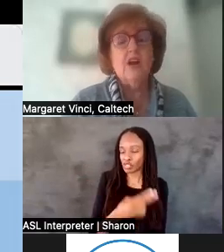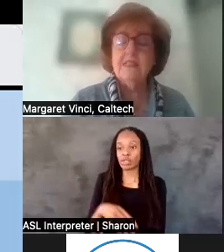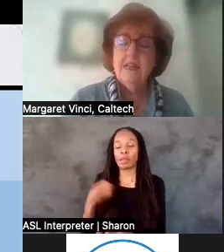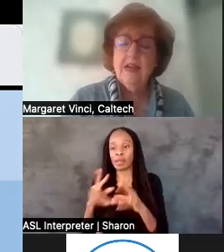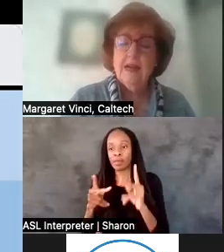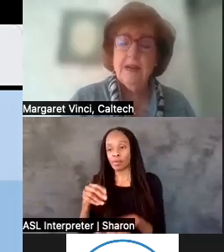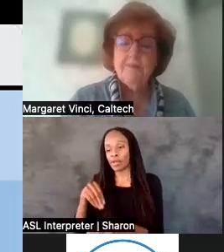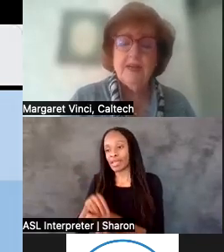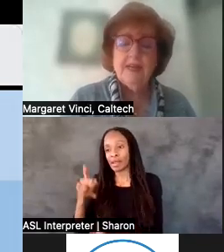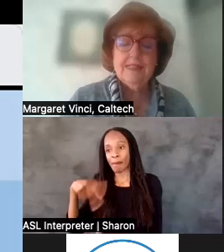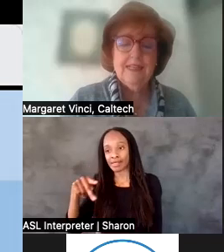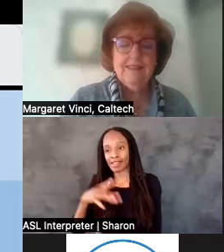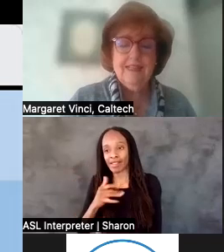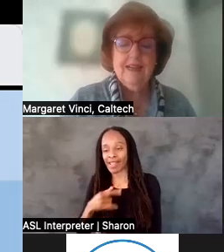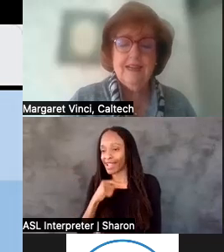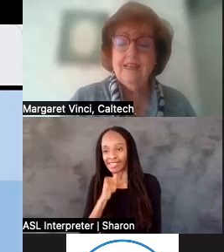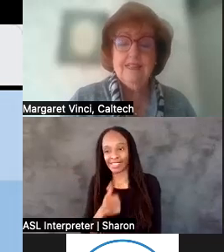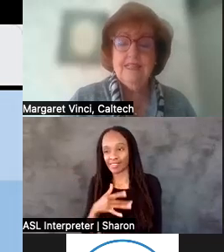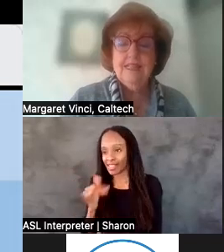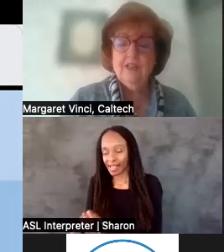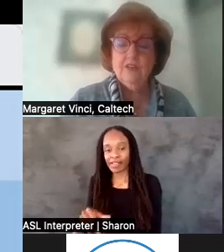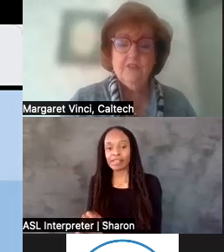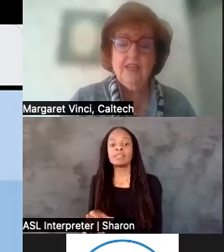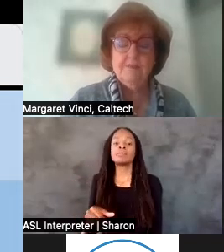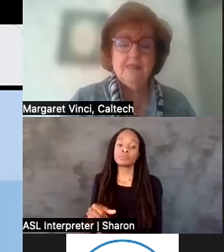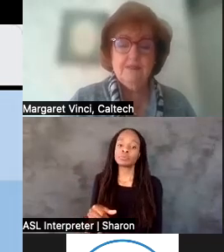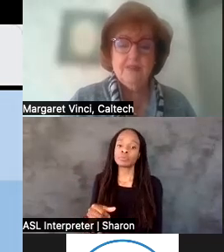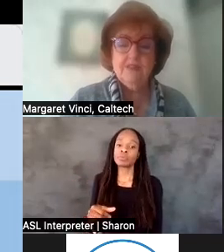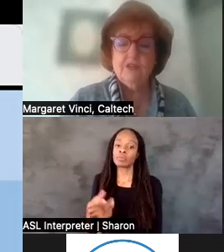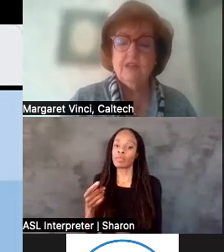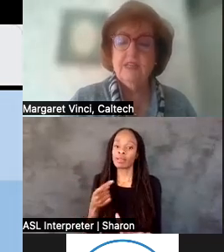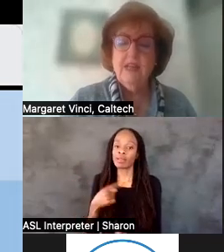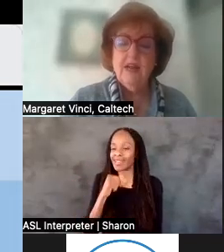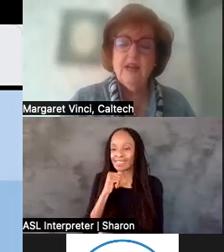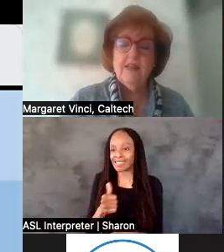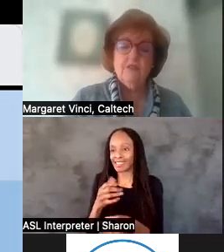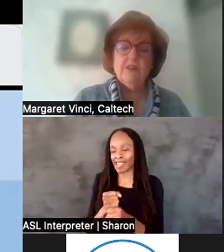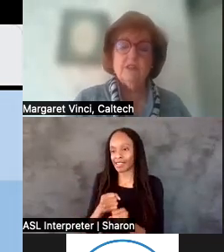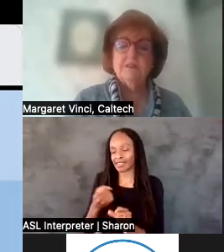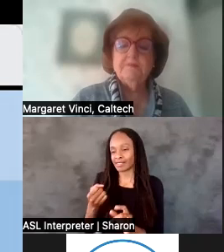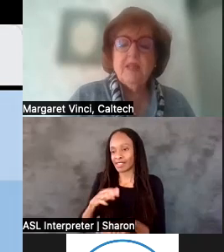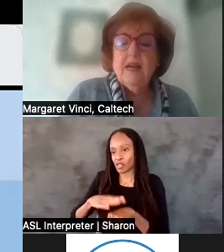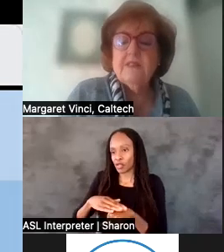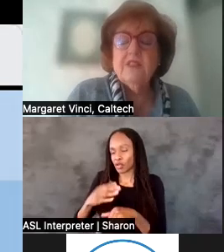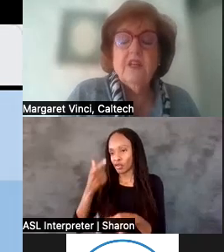did not, but I did get the and I didn't get the alert for that because it wasn't triggered at the